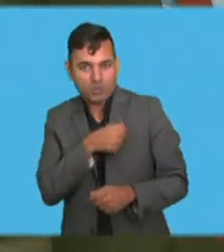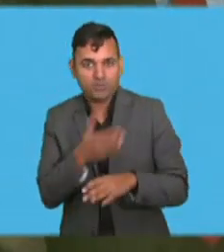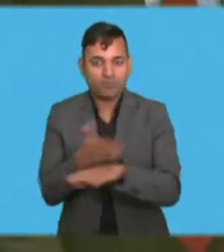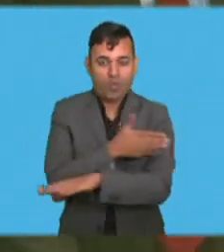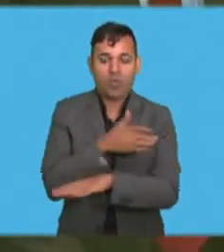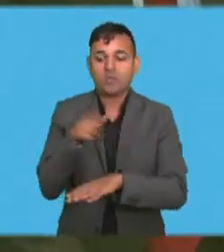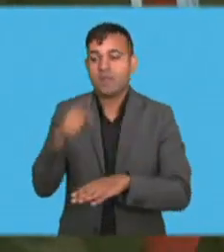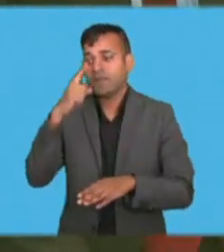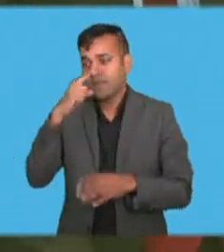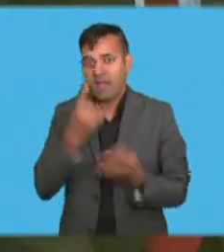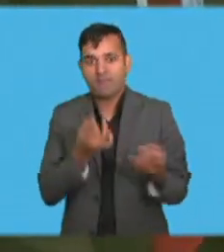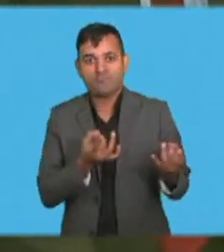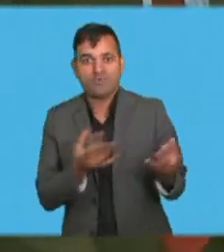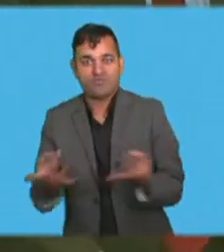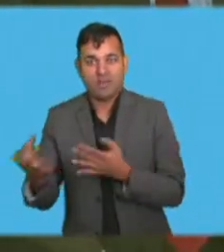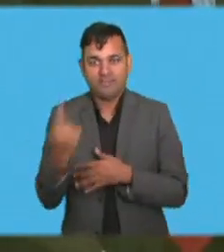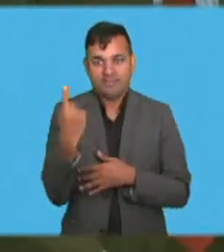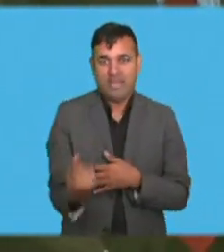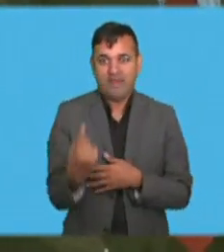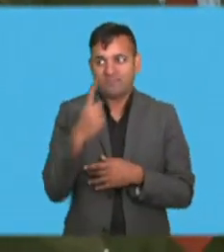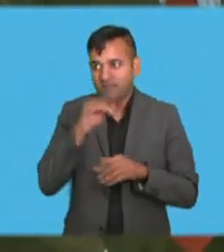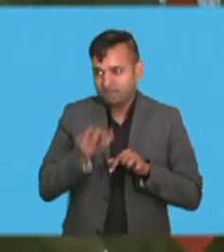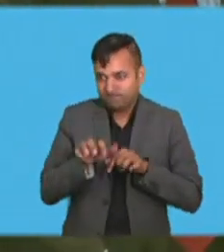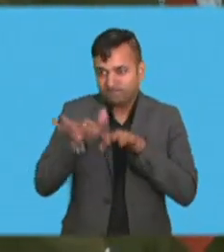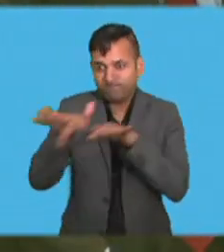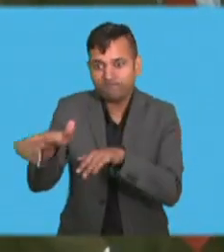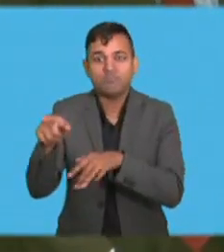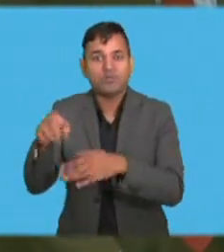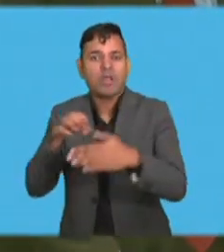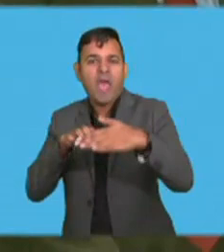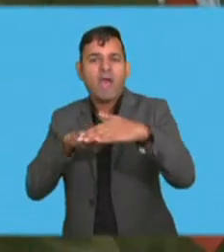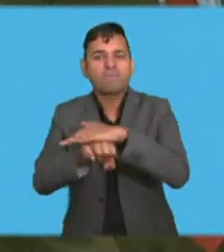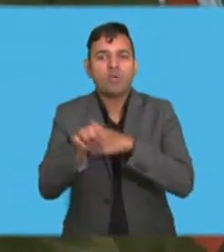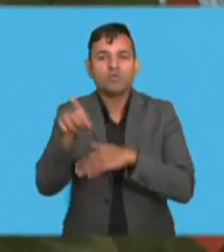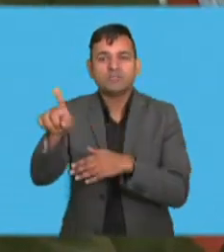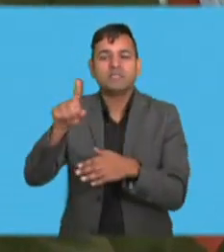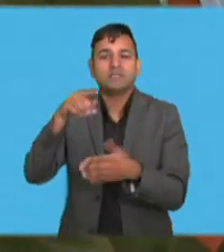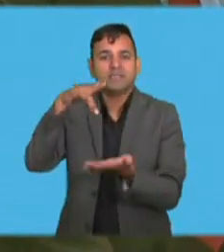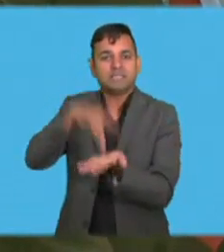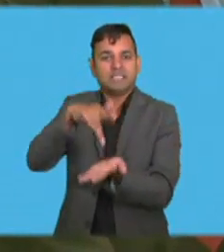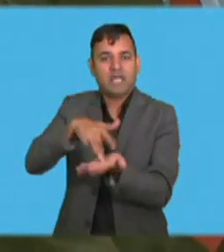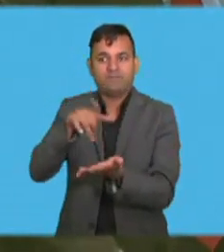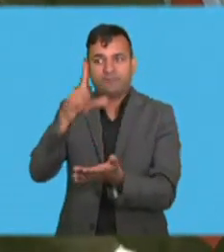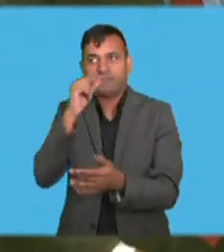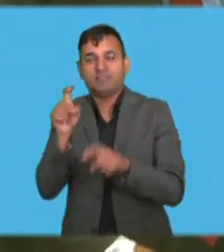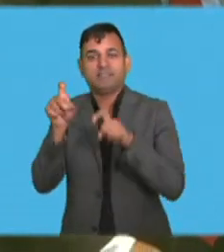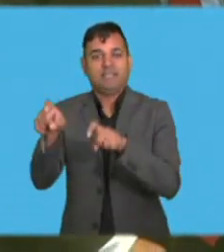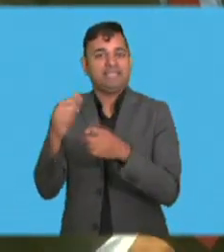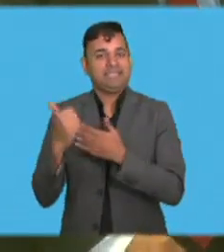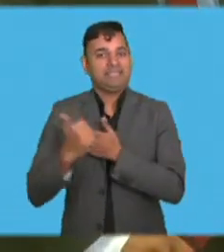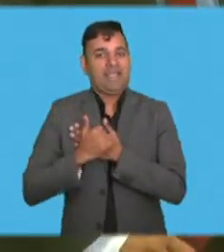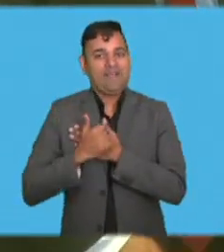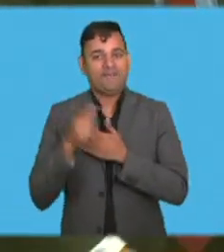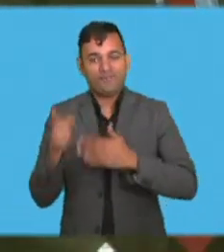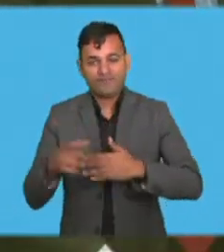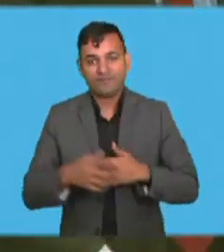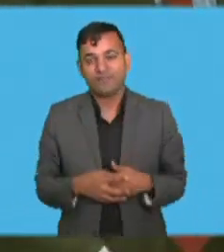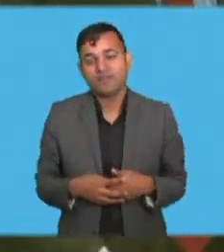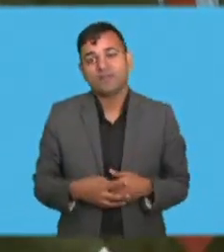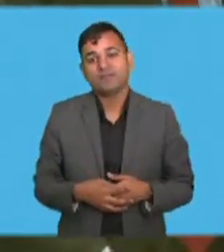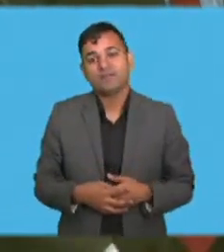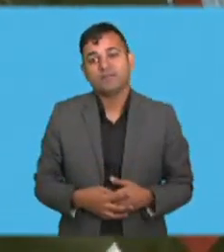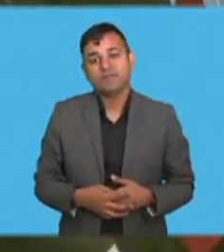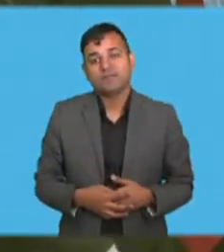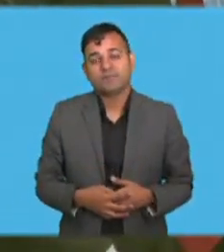the cyclone hitting these various communities. On our